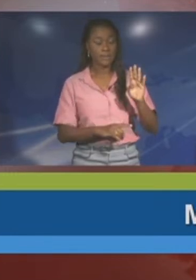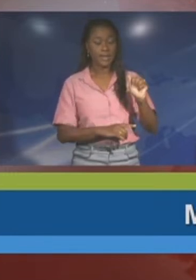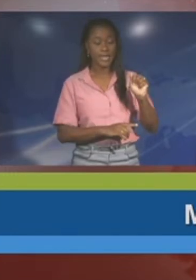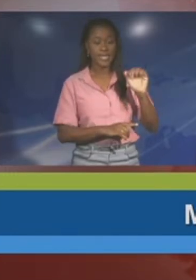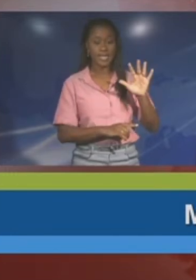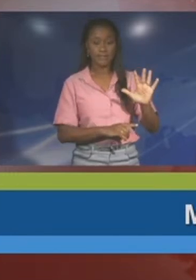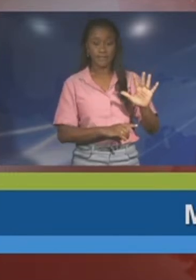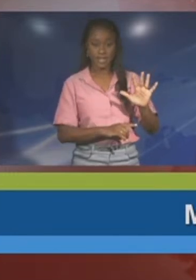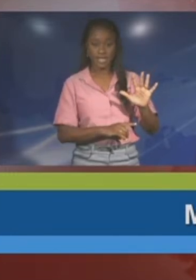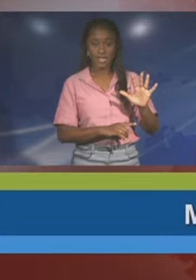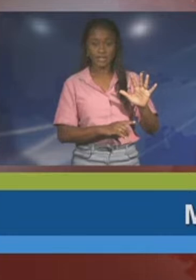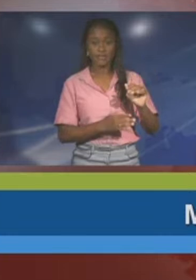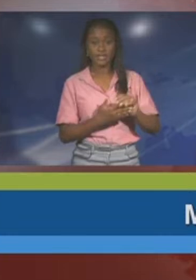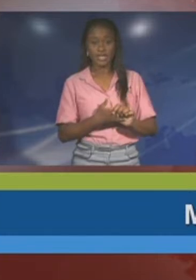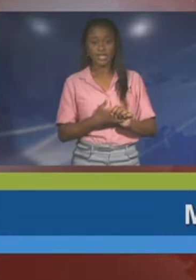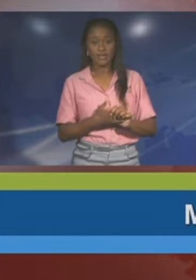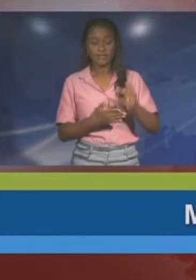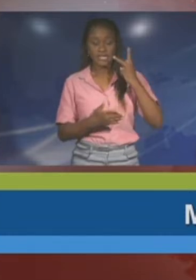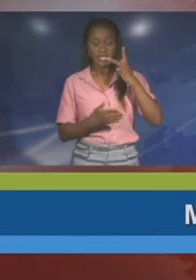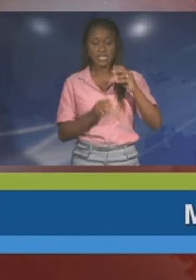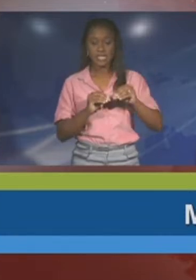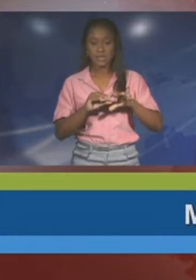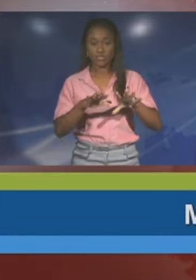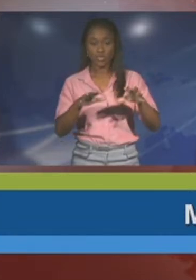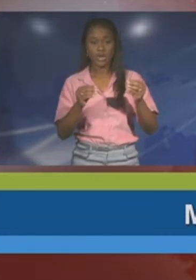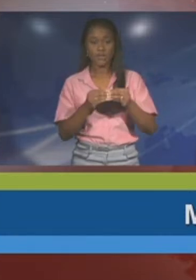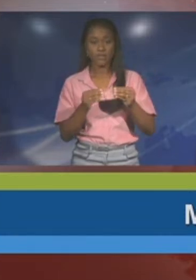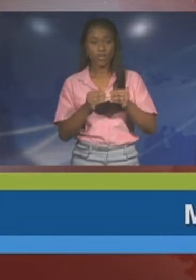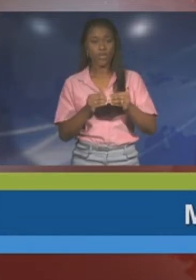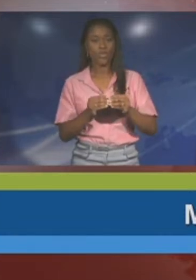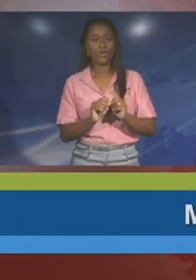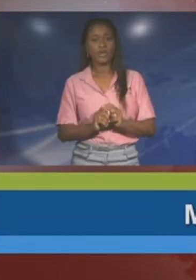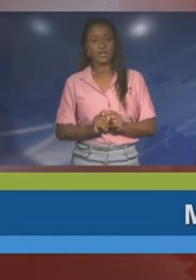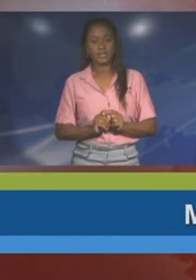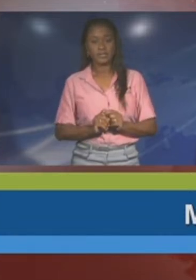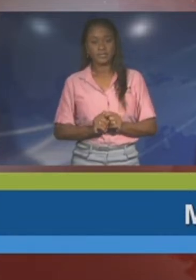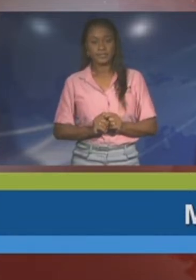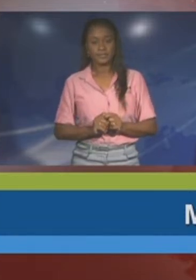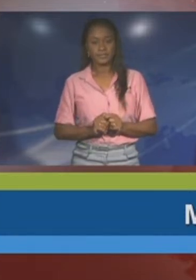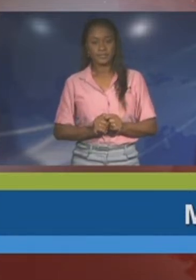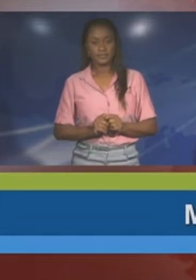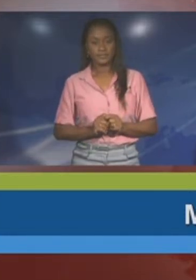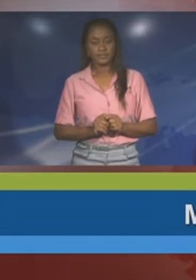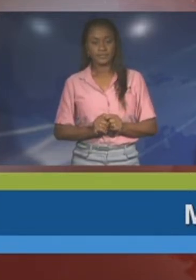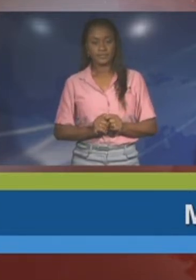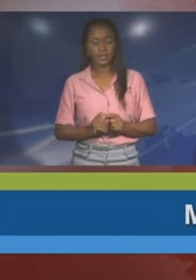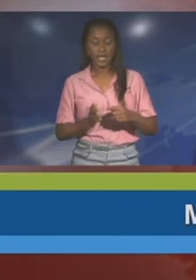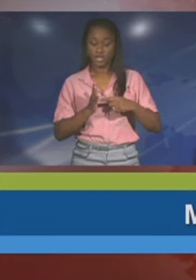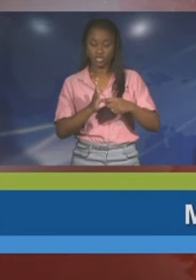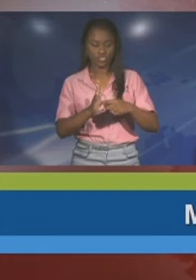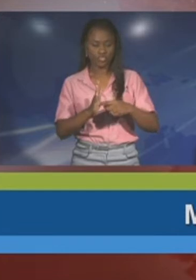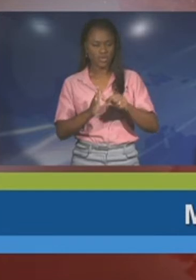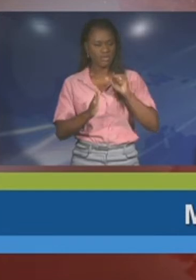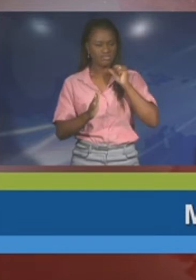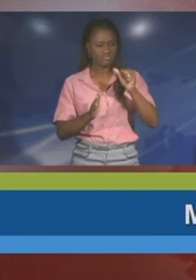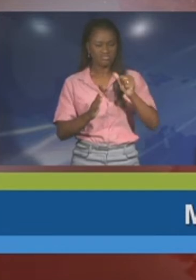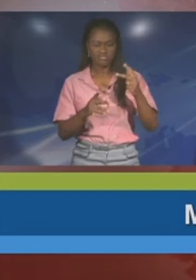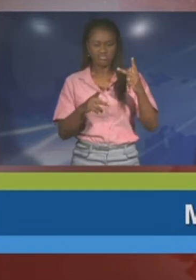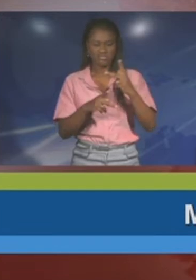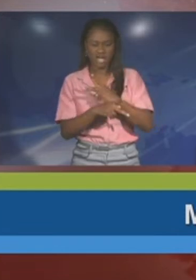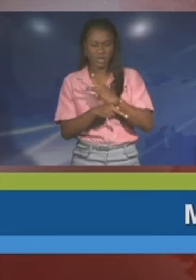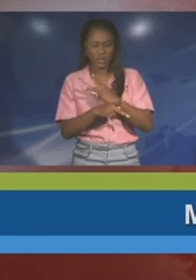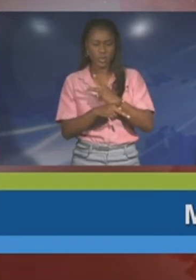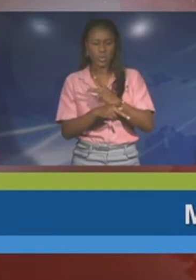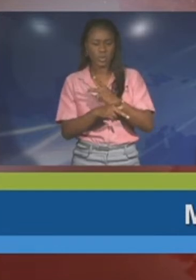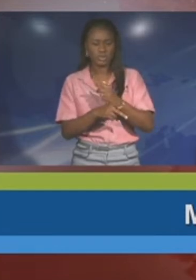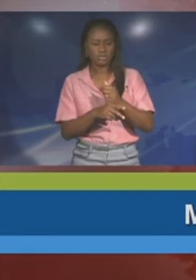growth advantage over BA2, and current data does not suggest a difference in severity of disease outcome. So this brings me,